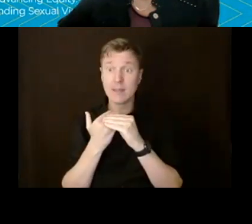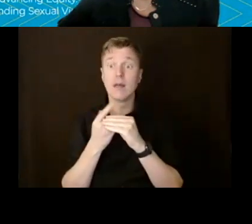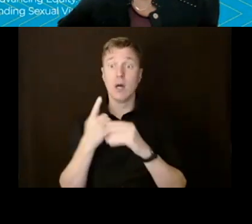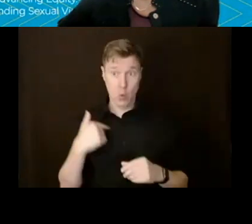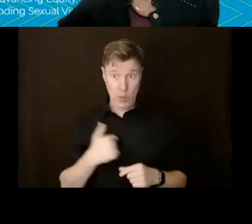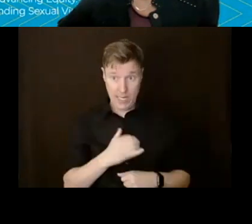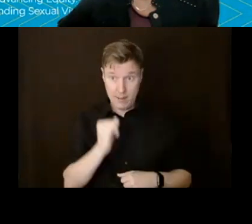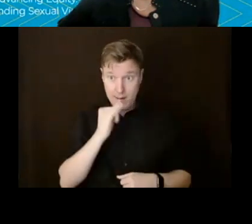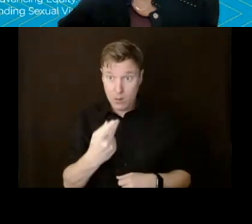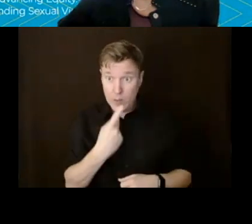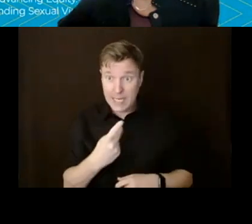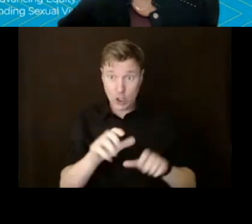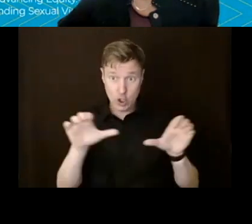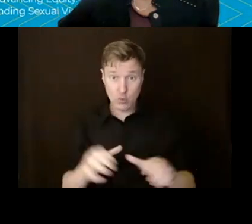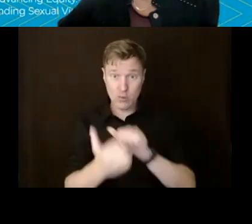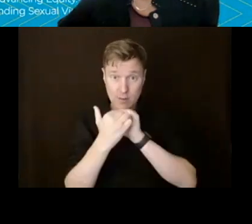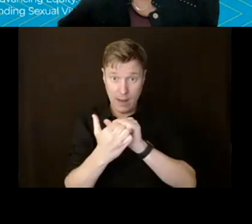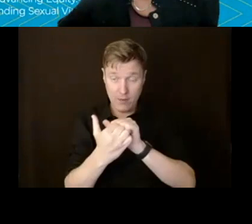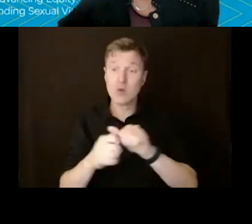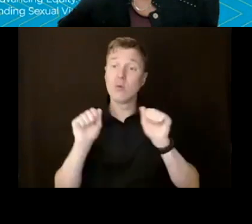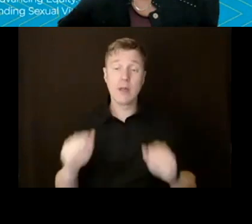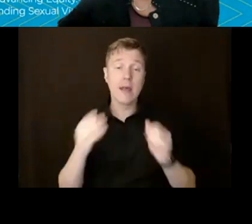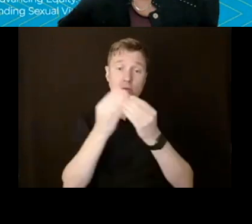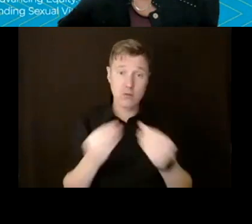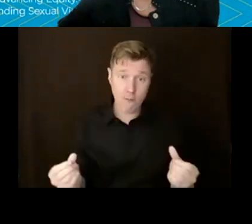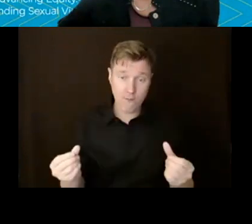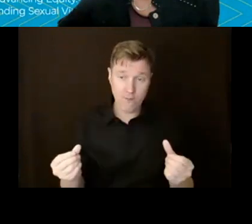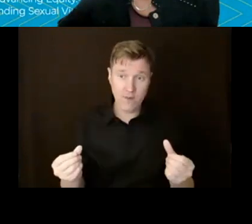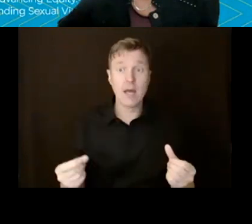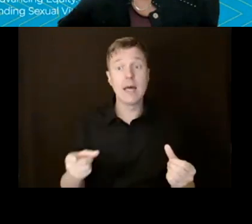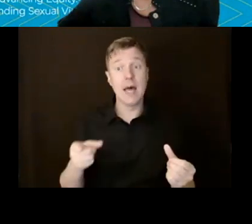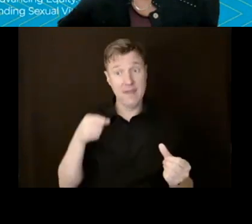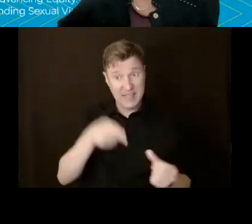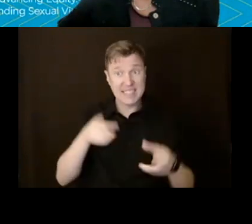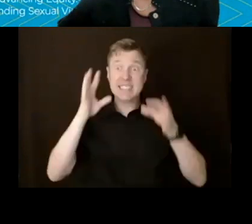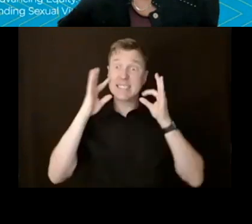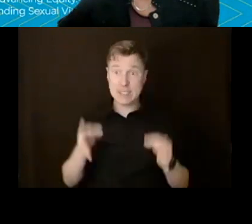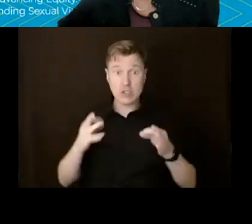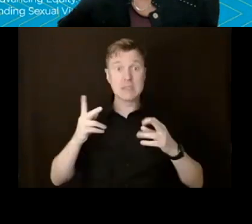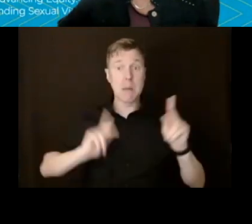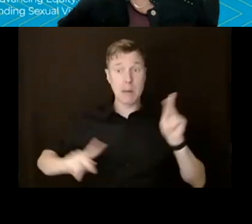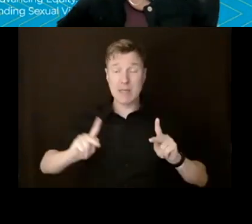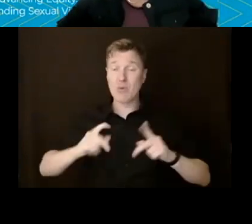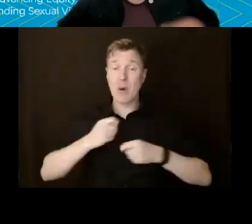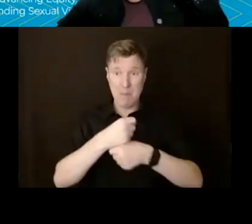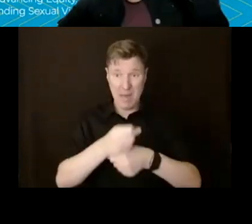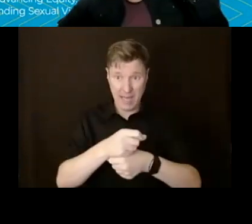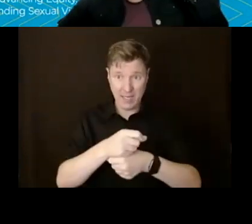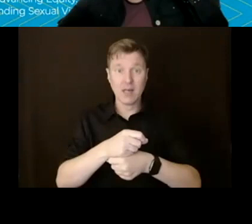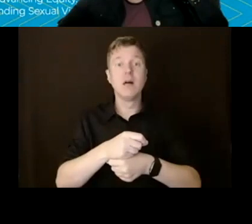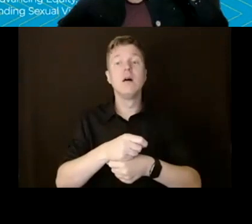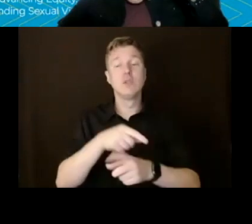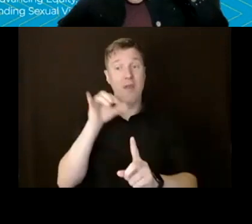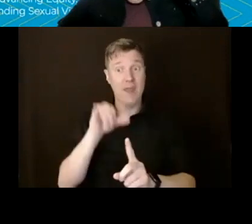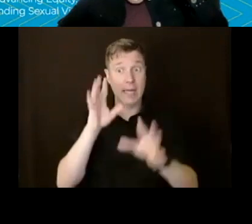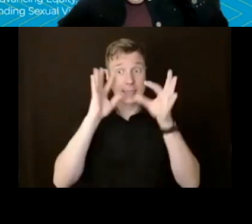These are solvable things, and these are choices that people make. All right. So again, connecting it to this is a choice that folks